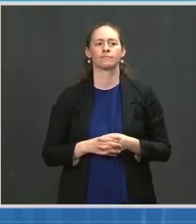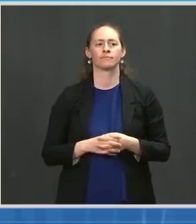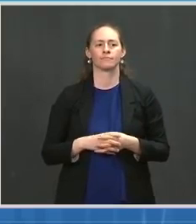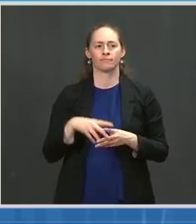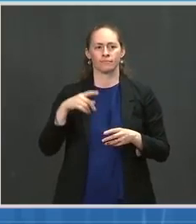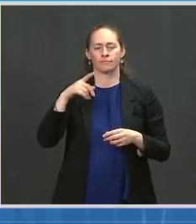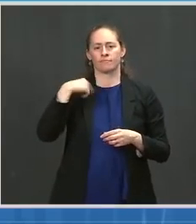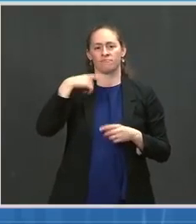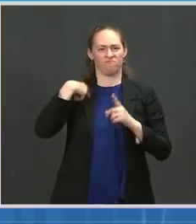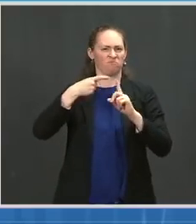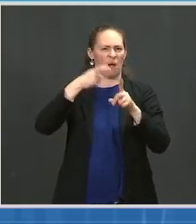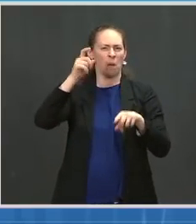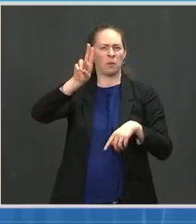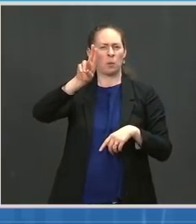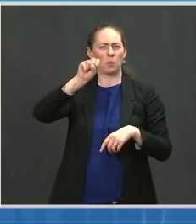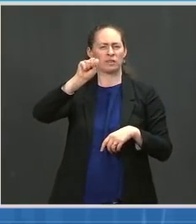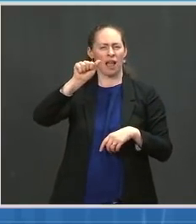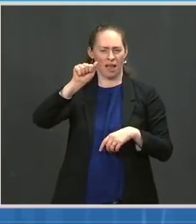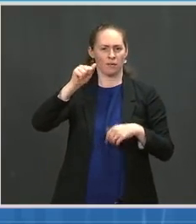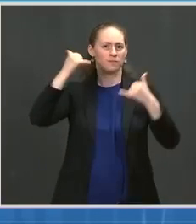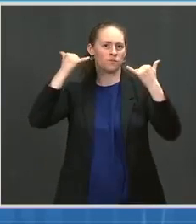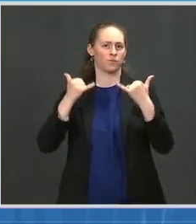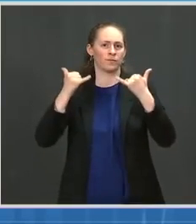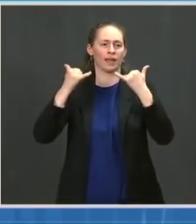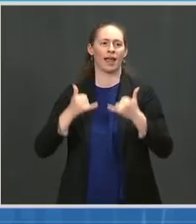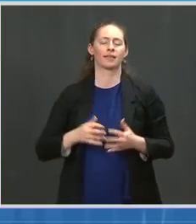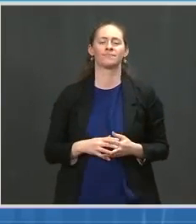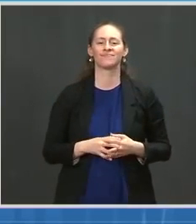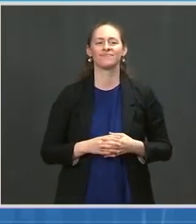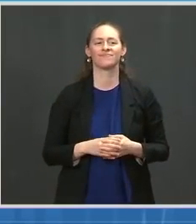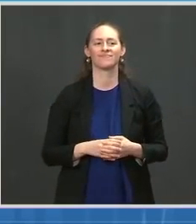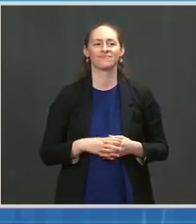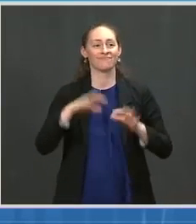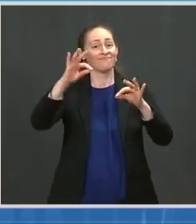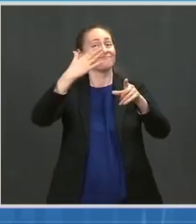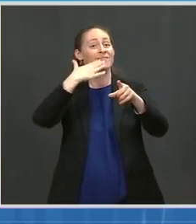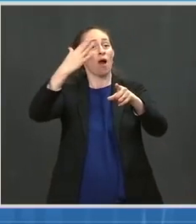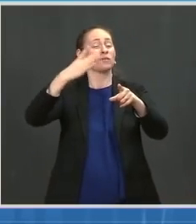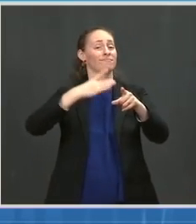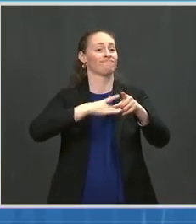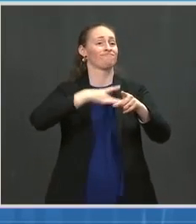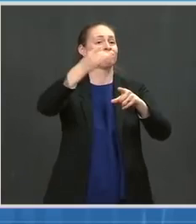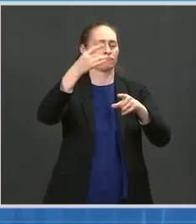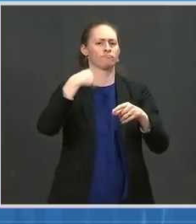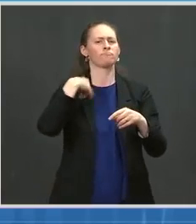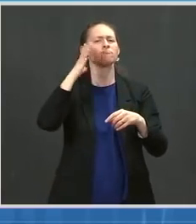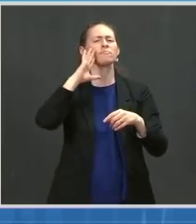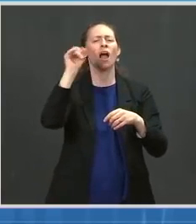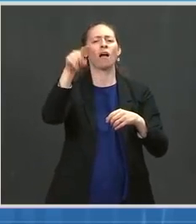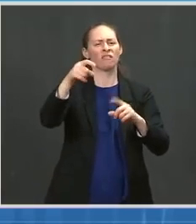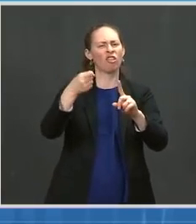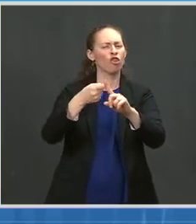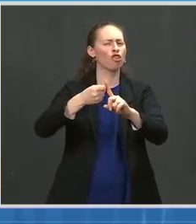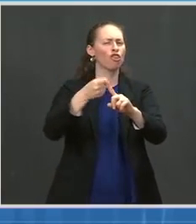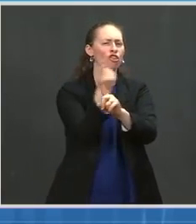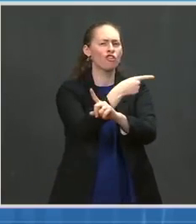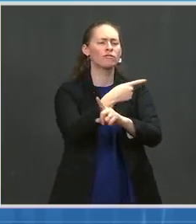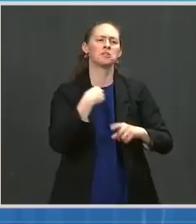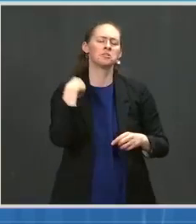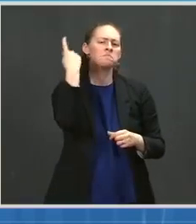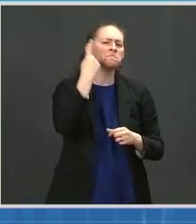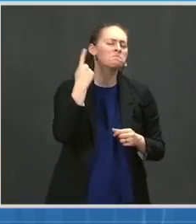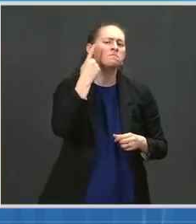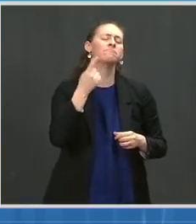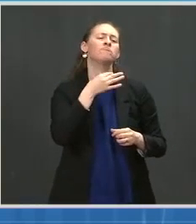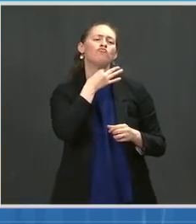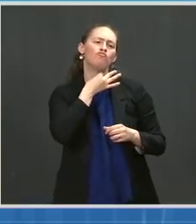Hey, thanks so much for taking my question. On a slightly different note, I realize herd immunity is a somewhat problematic term, but given the